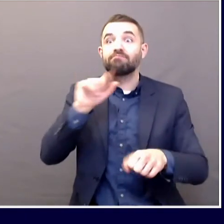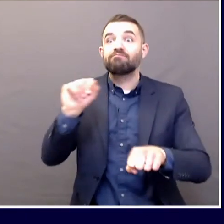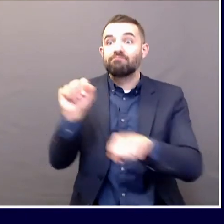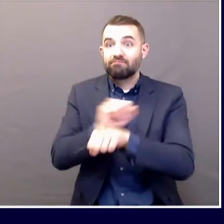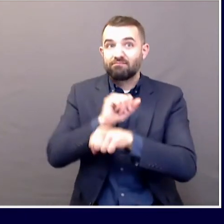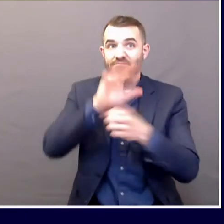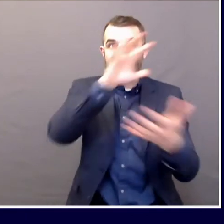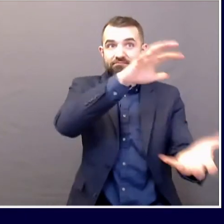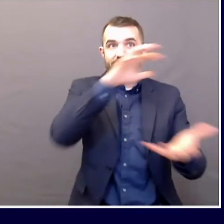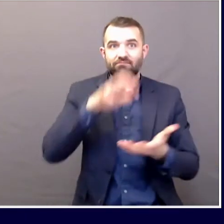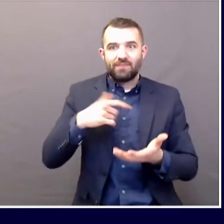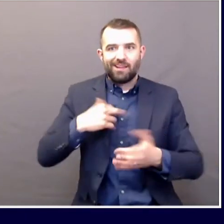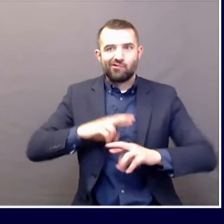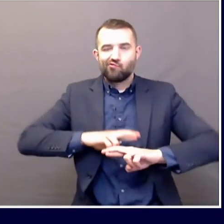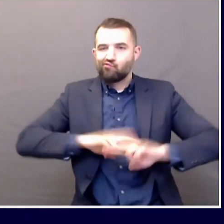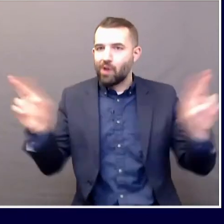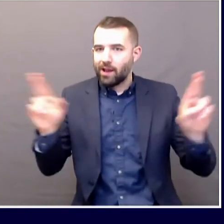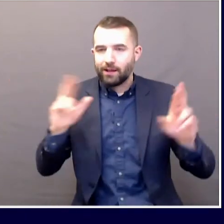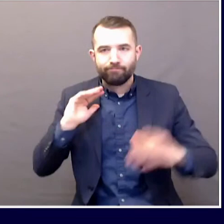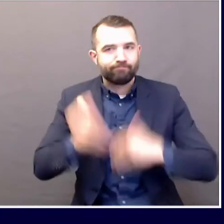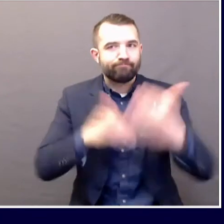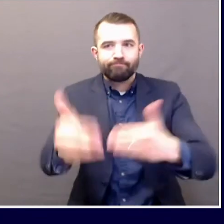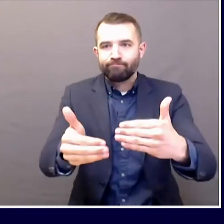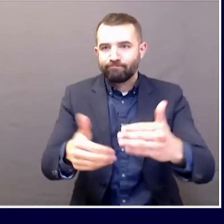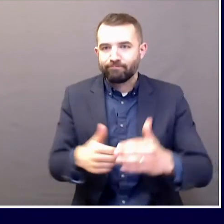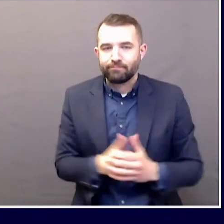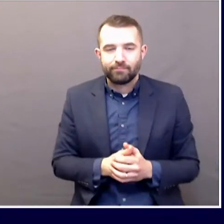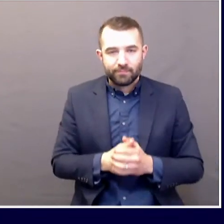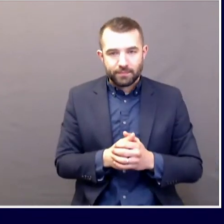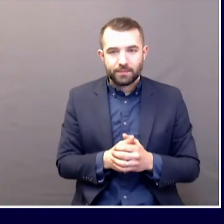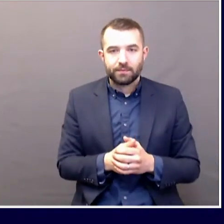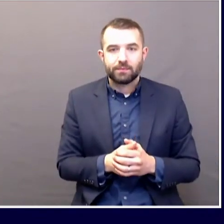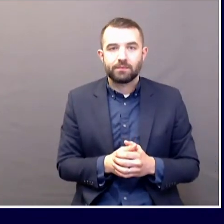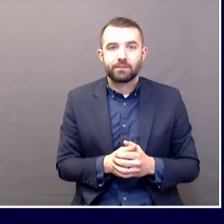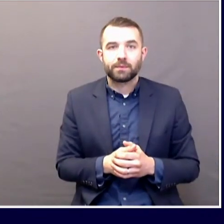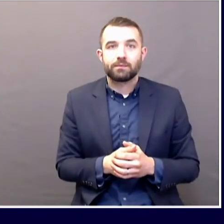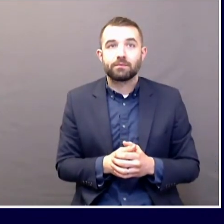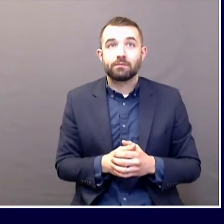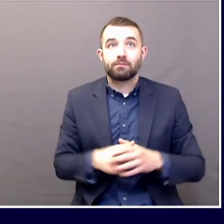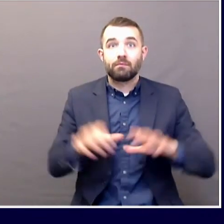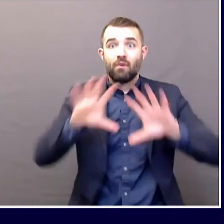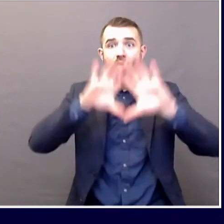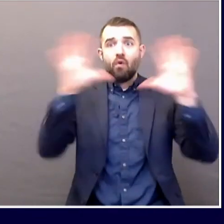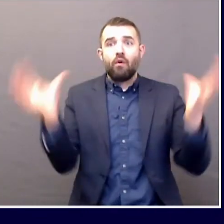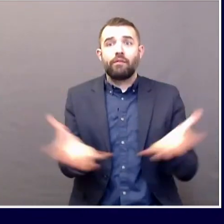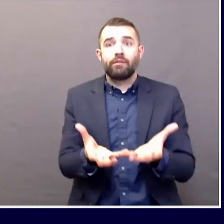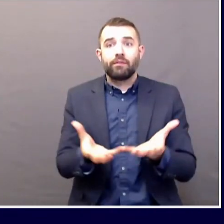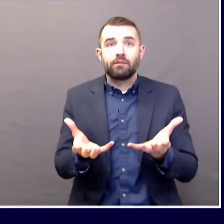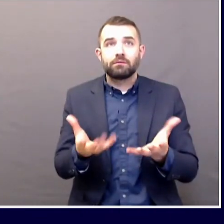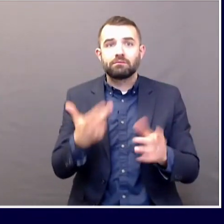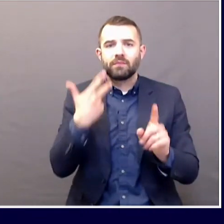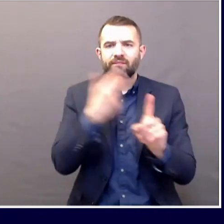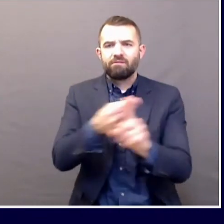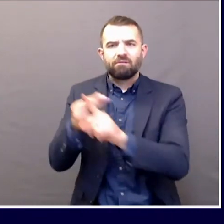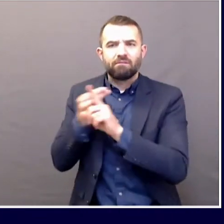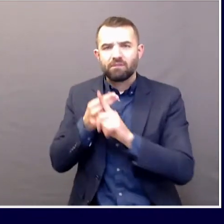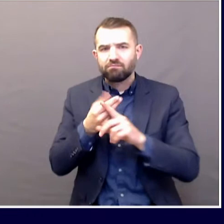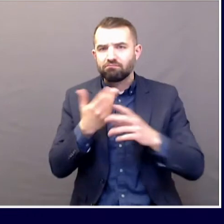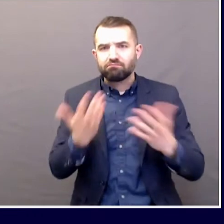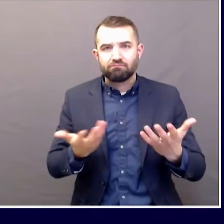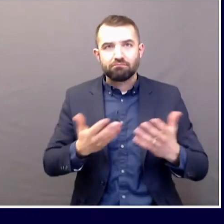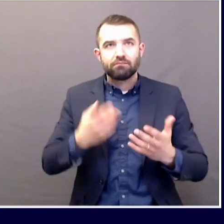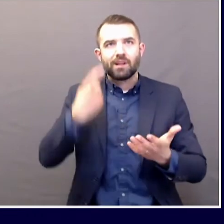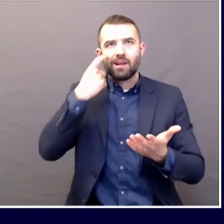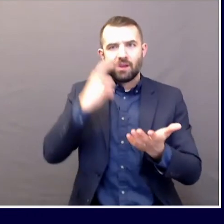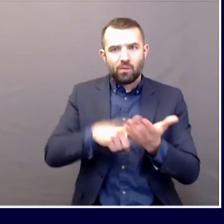And finally, just a few comments about the vaccine landscape overall, because a few things have crystallized just